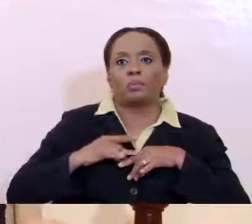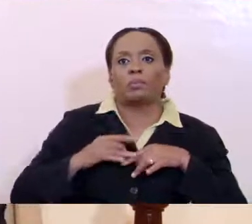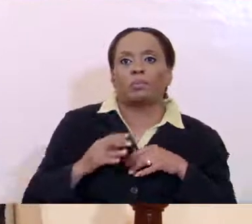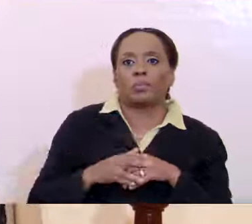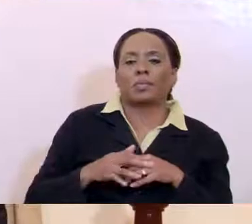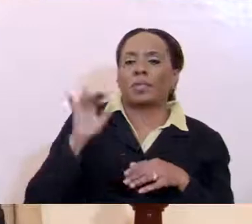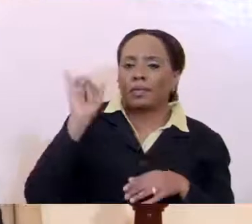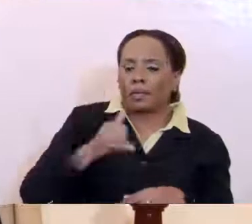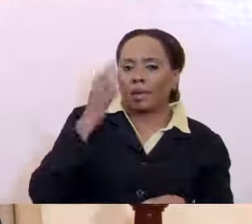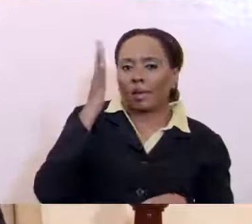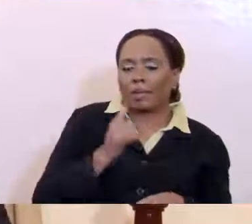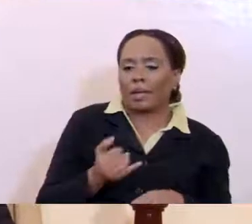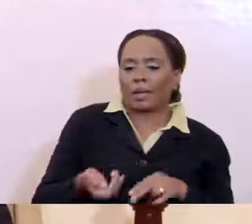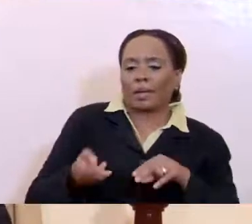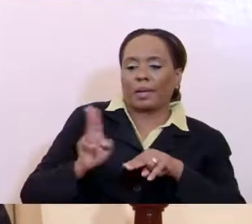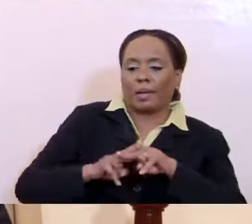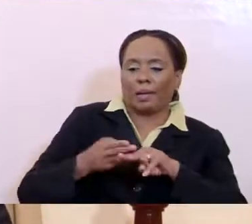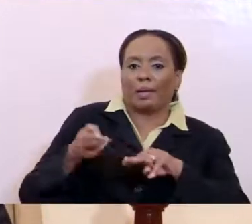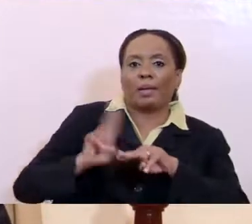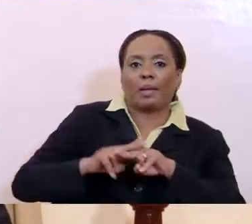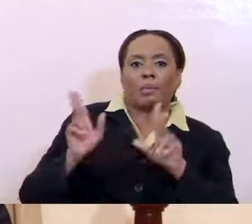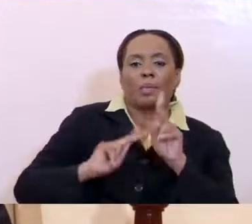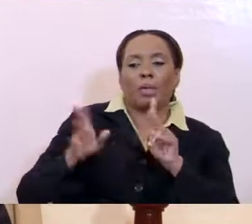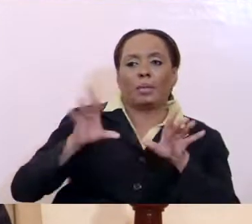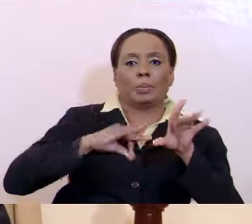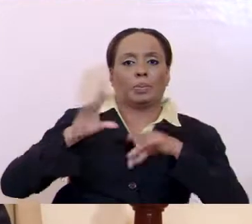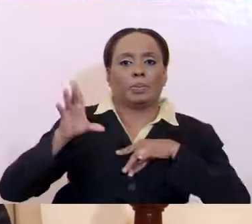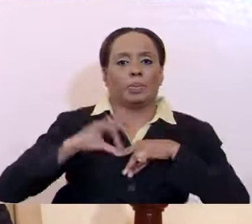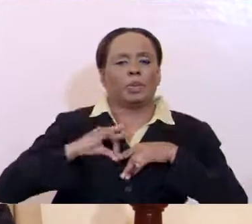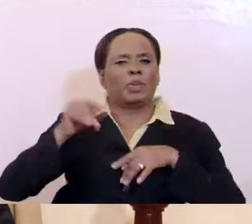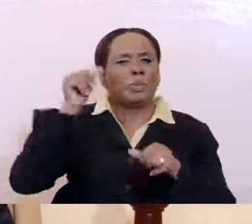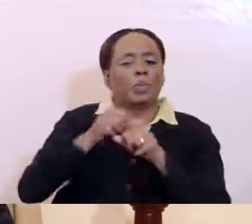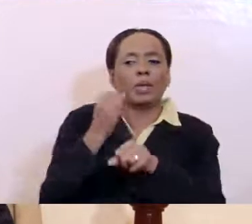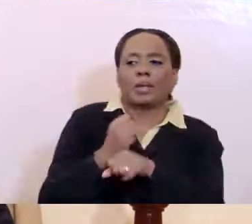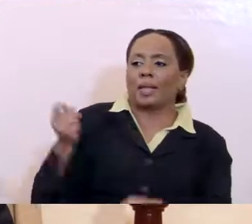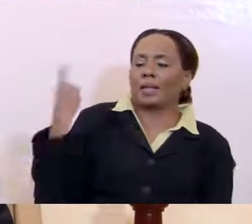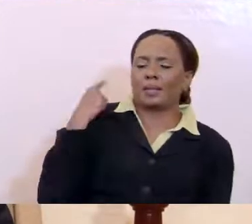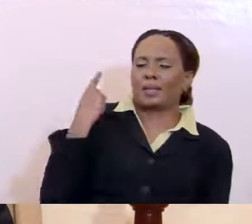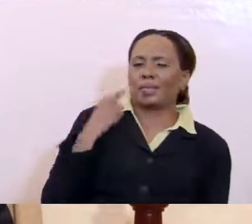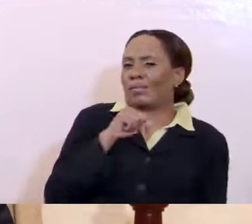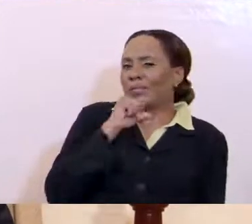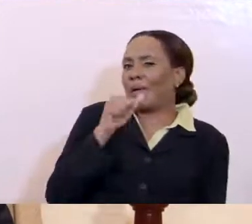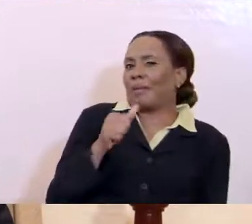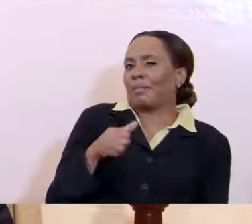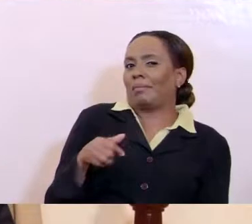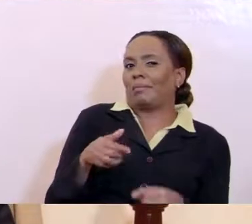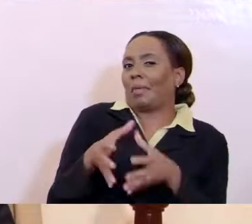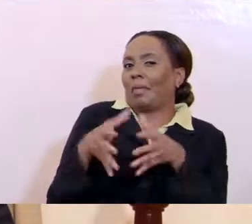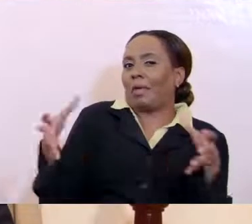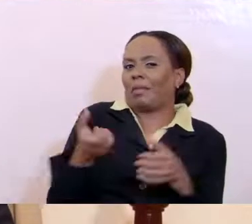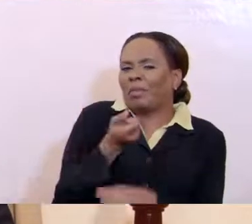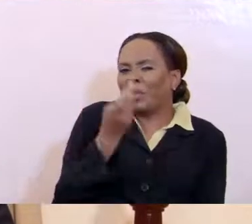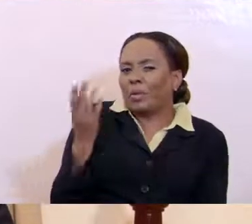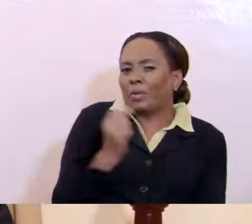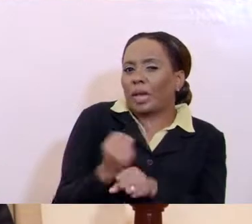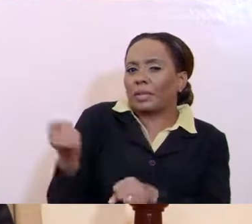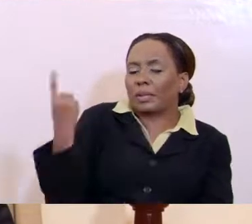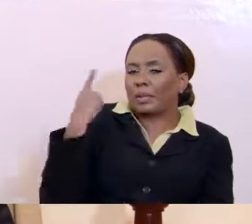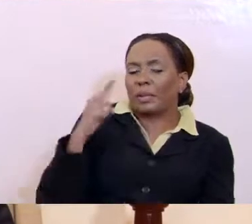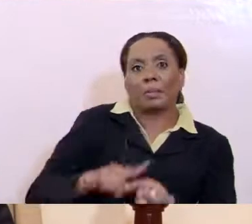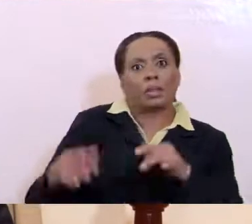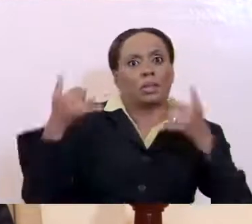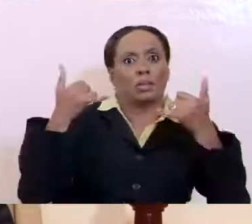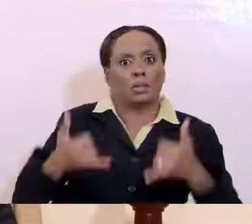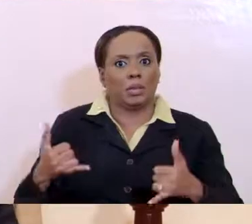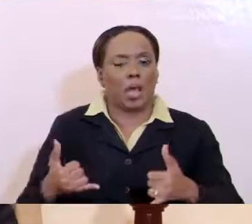kind of numbers that we're seeing now compared to the first outbreak and the first wave. We didn't see those kind of numbers previously.